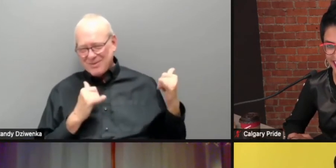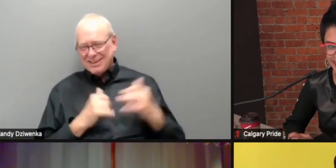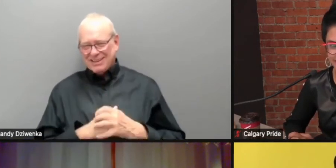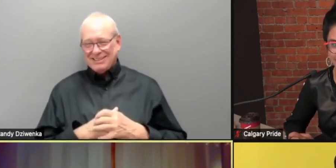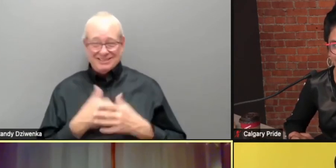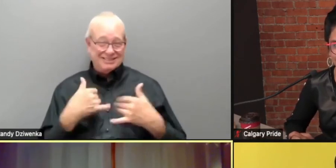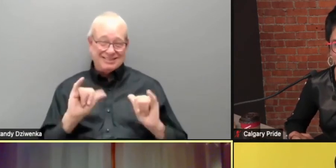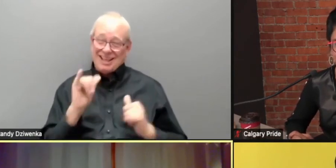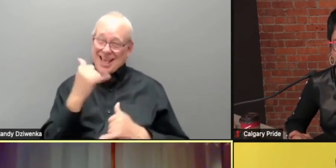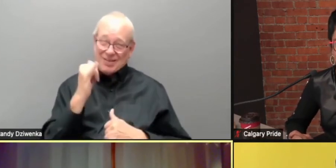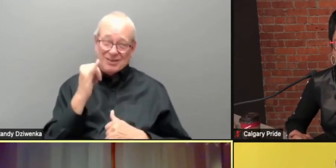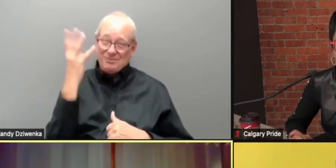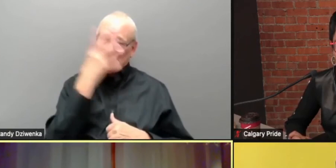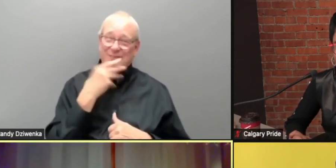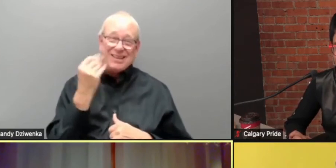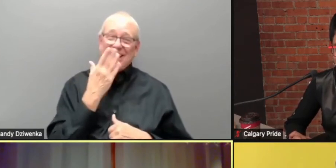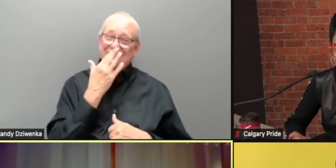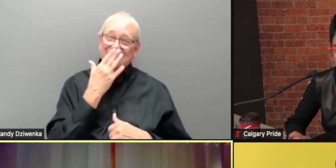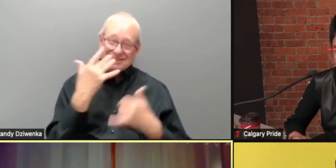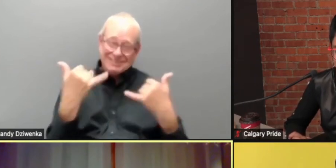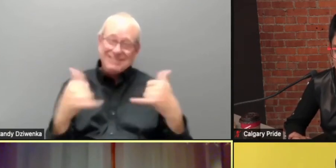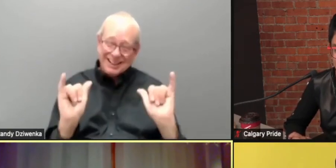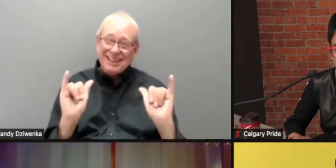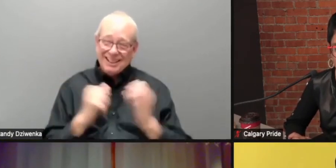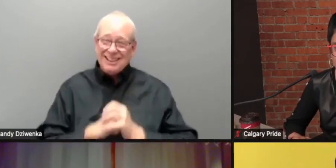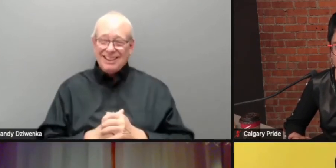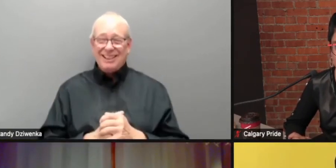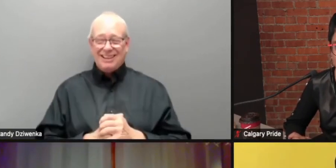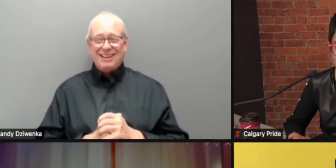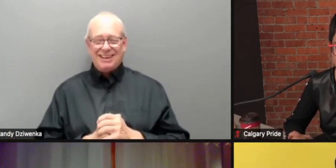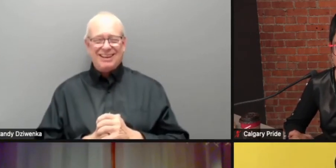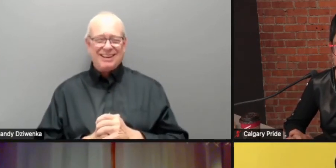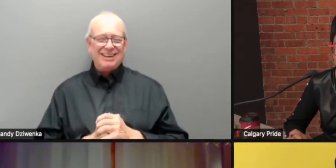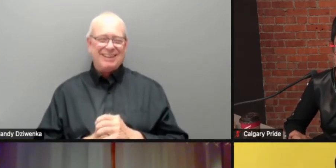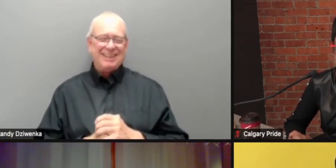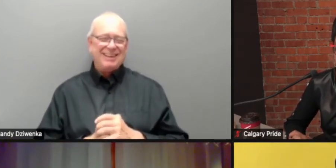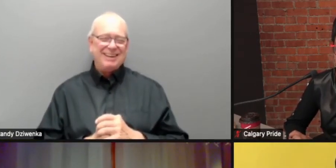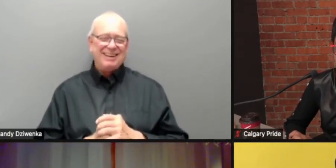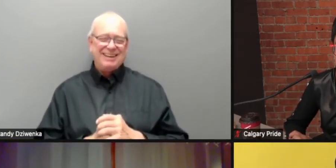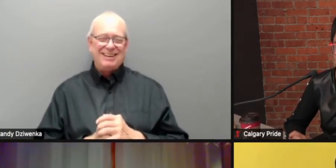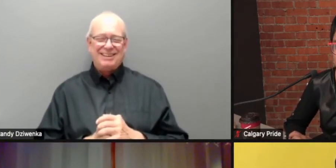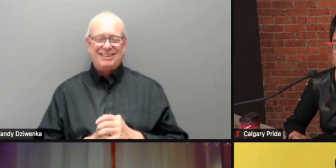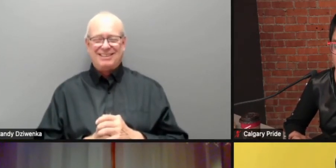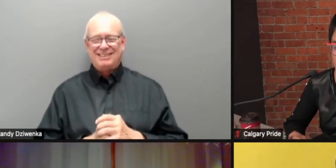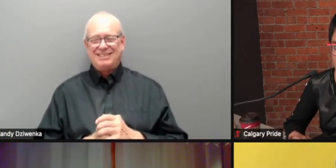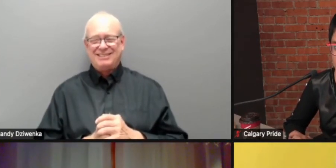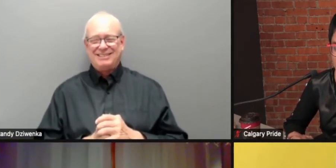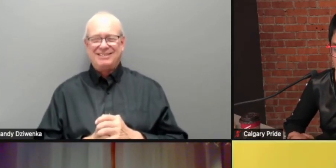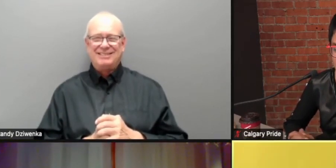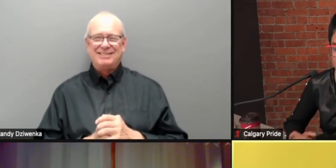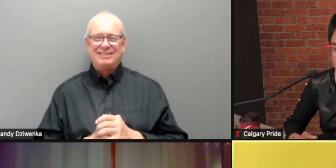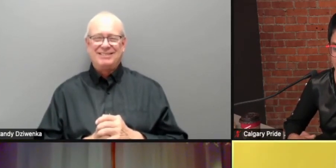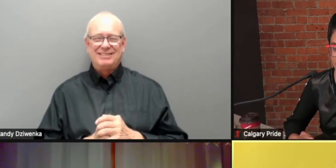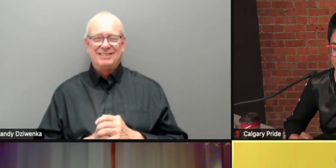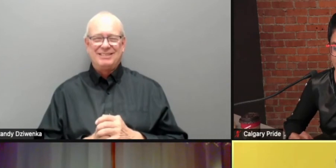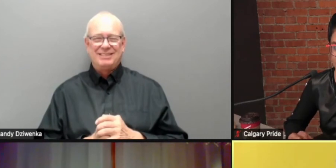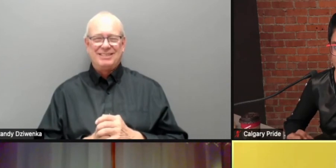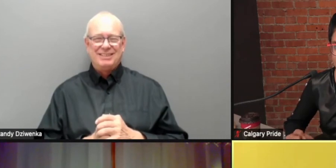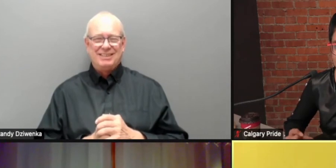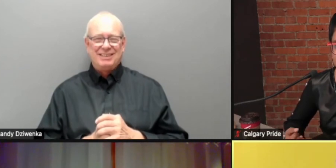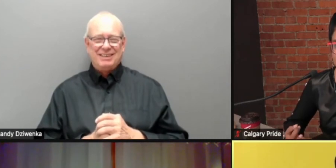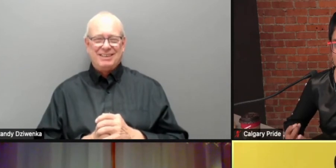The color of Krishna. Yeah, it's perfect. In fact, we just celebrated